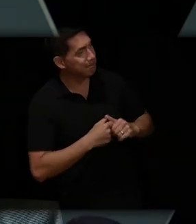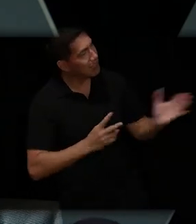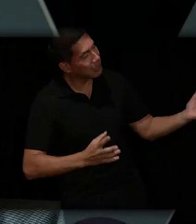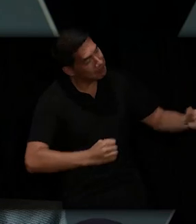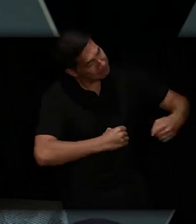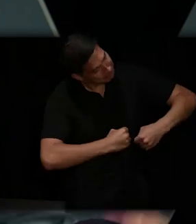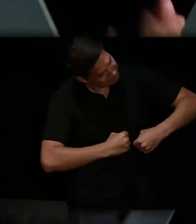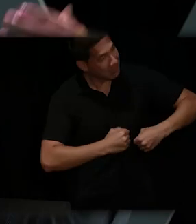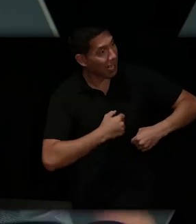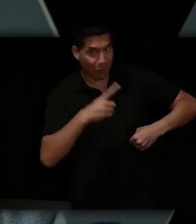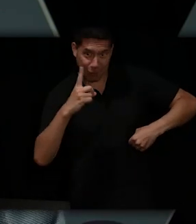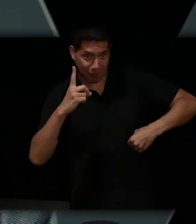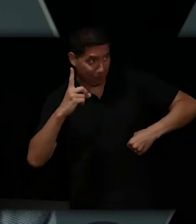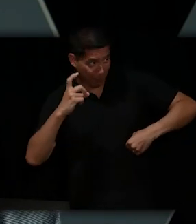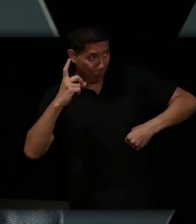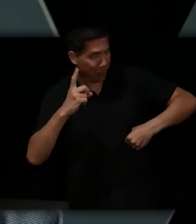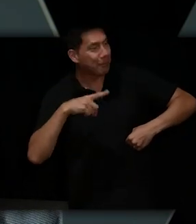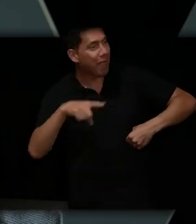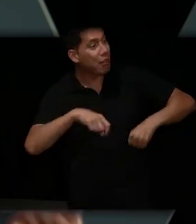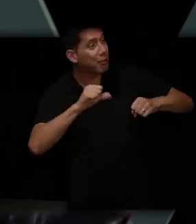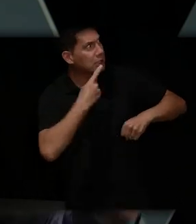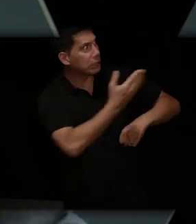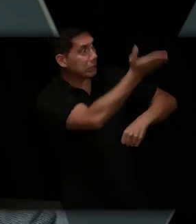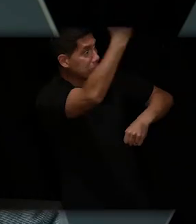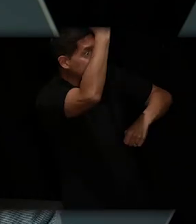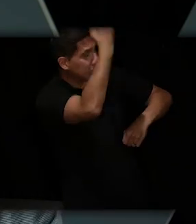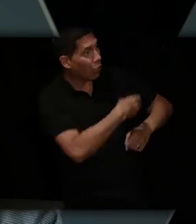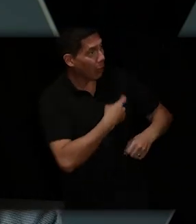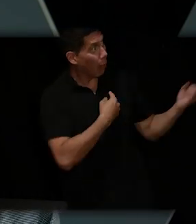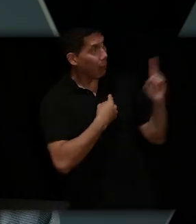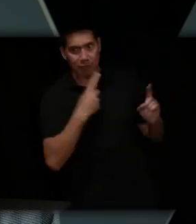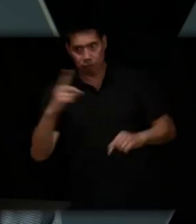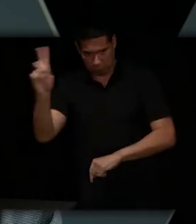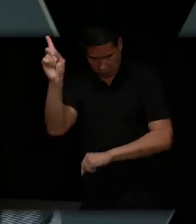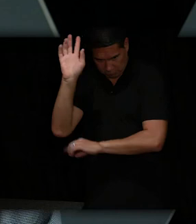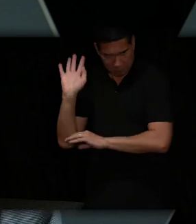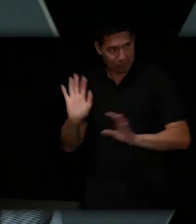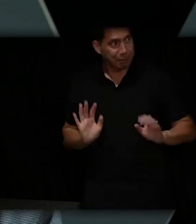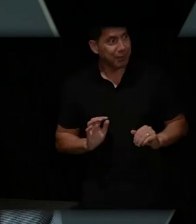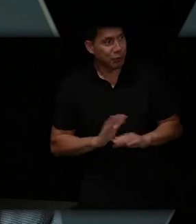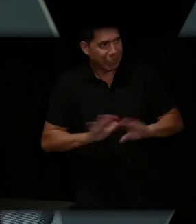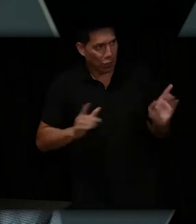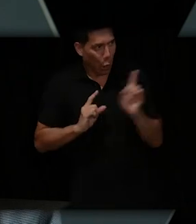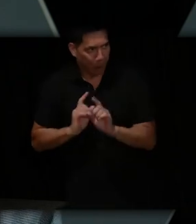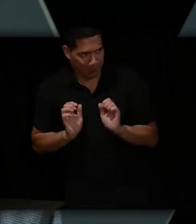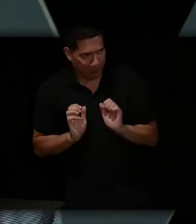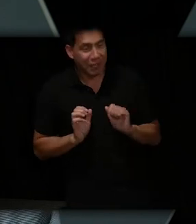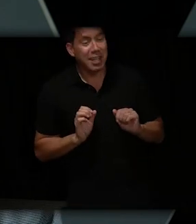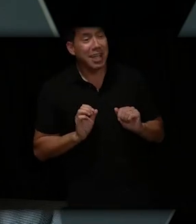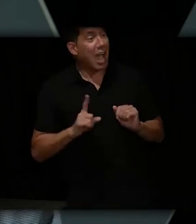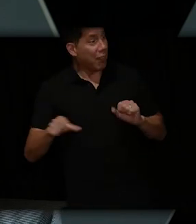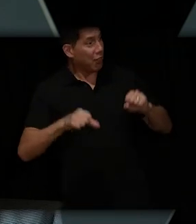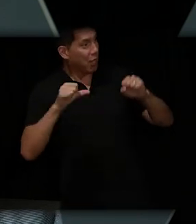a photo, and then the president waved me over to jump in, and I said, no. And so I didn't do it. And then the president's body man was